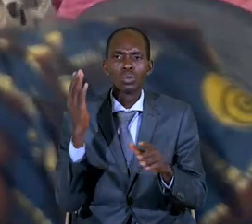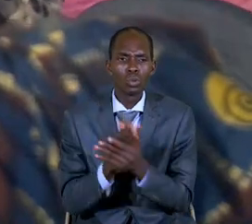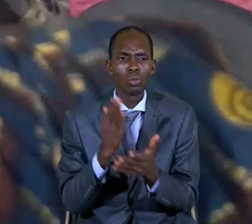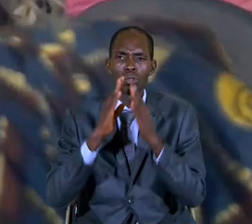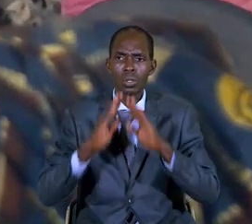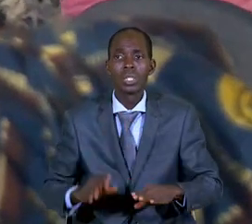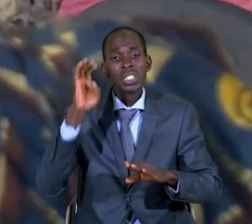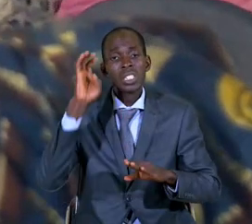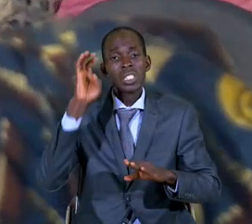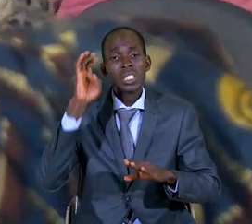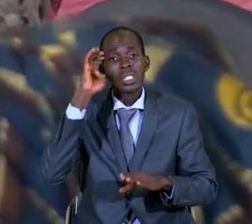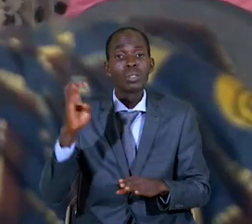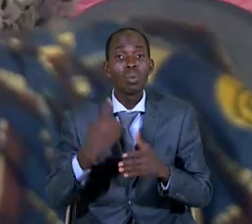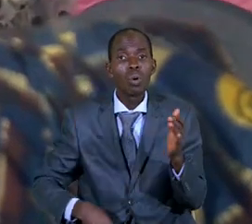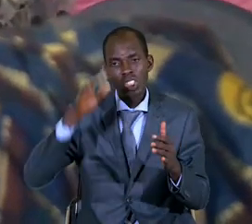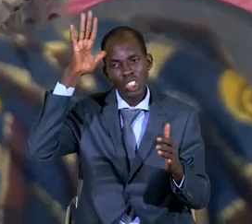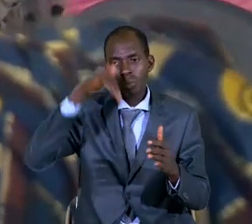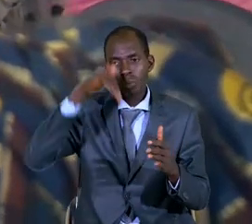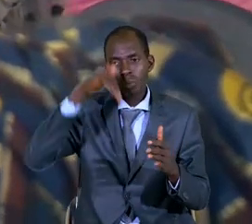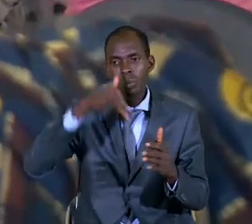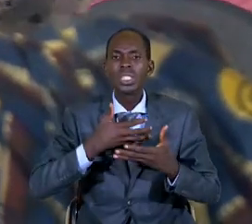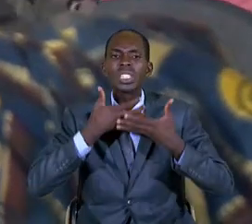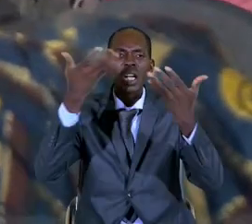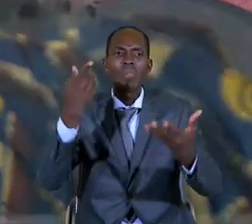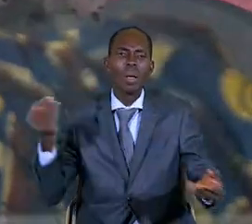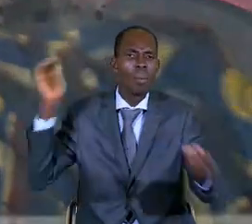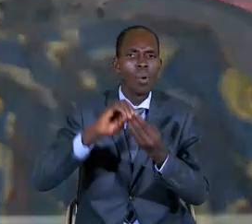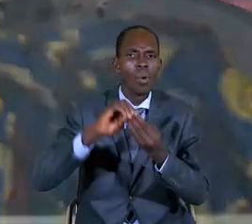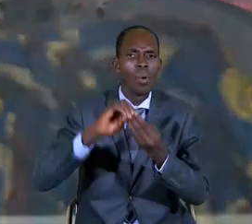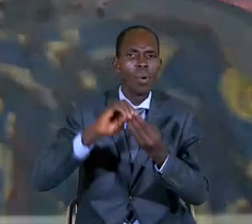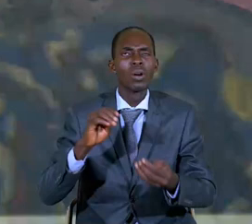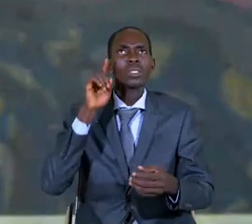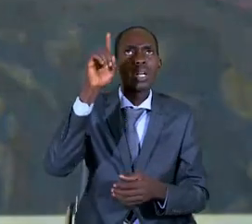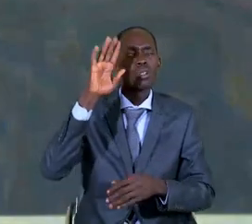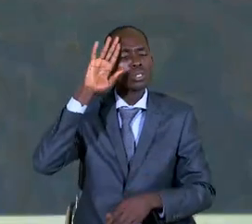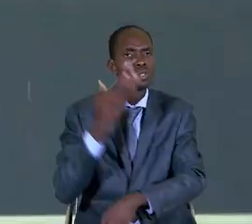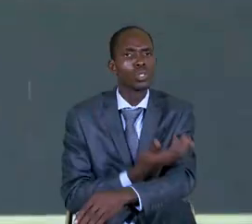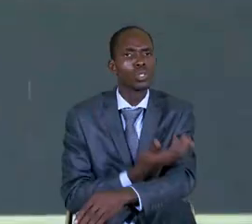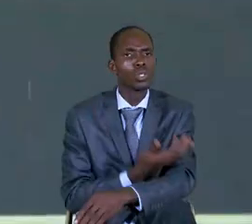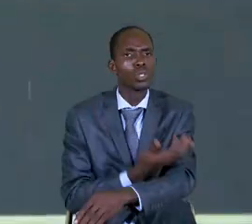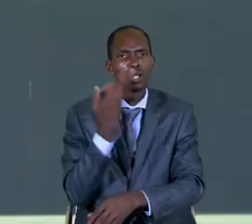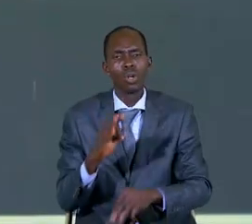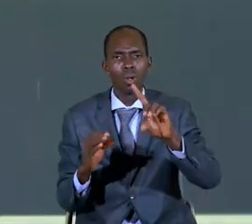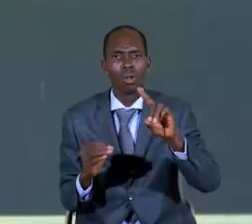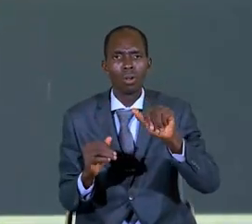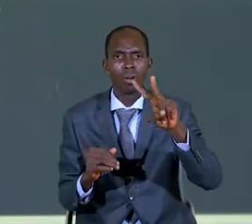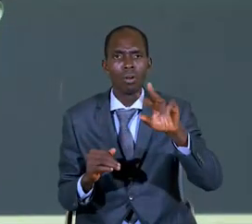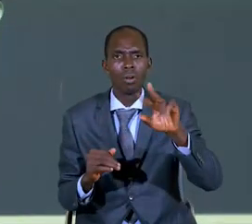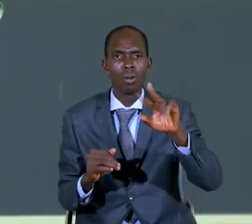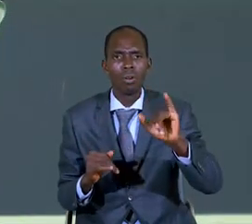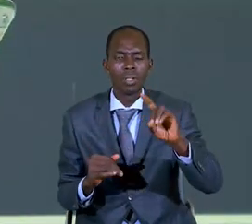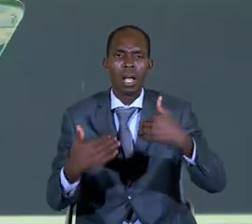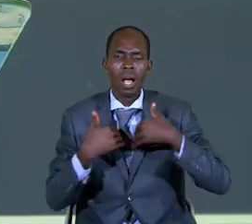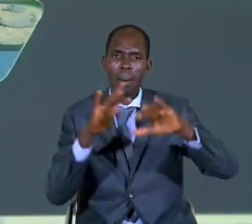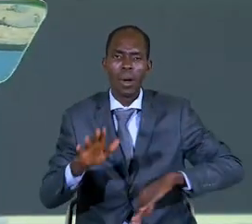a great deal, thou son of David, have mercy on me. Verse 49,